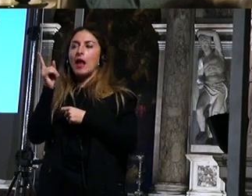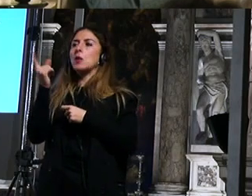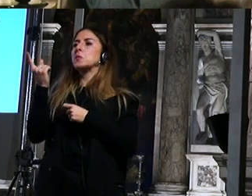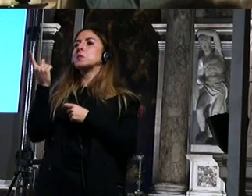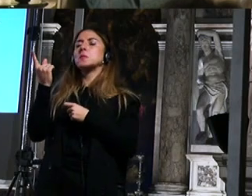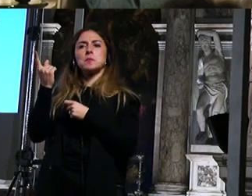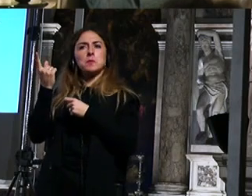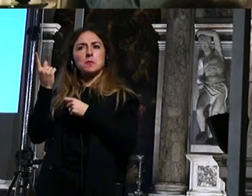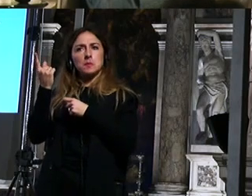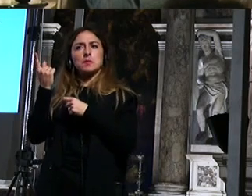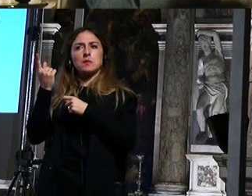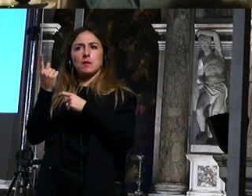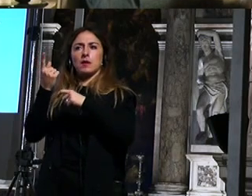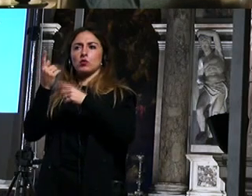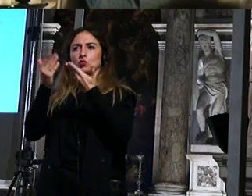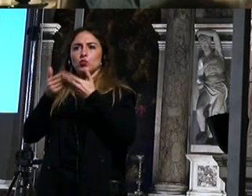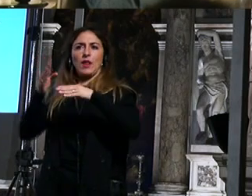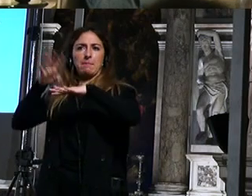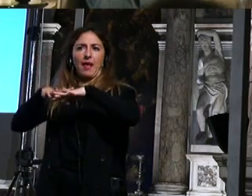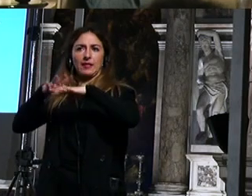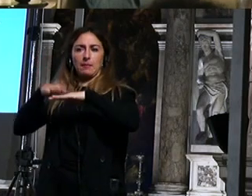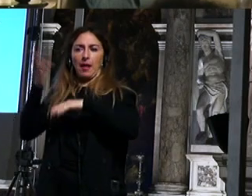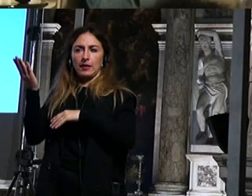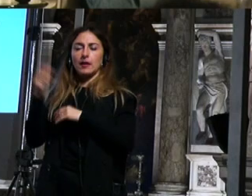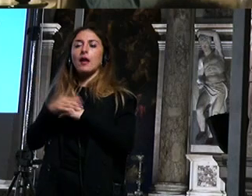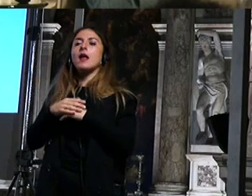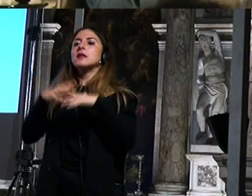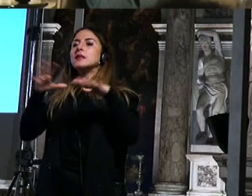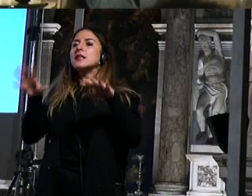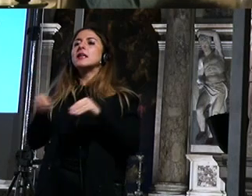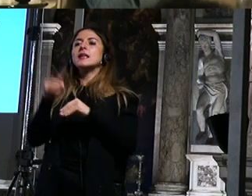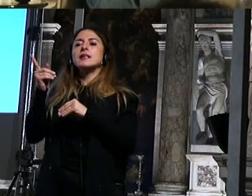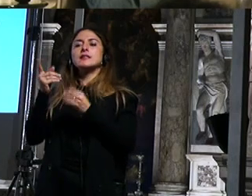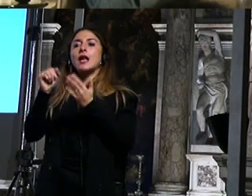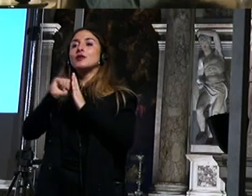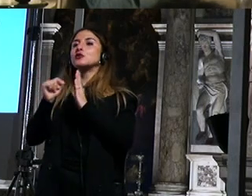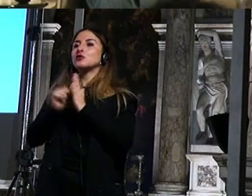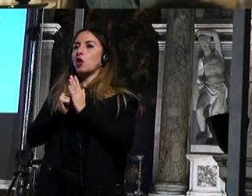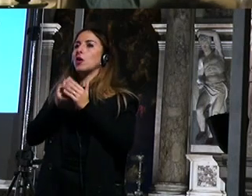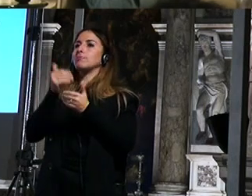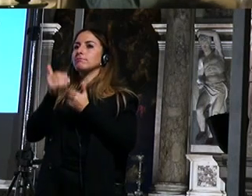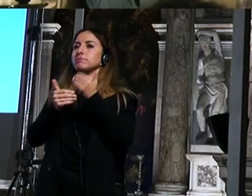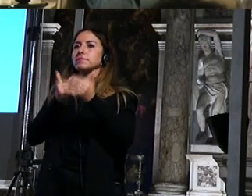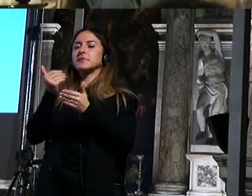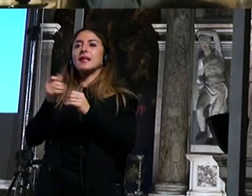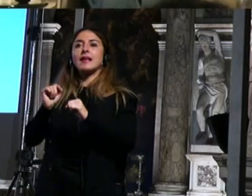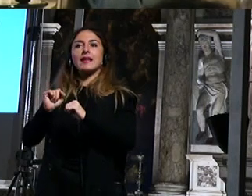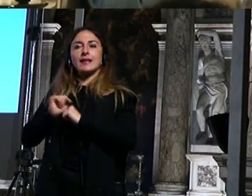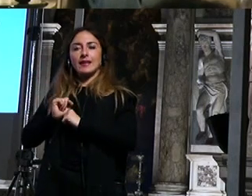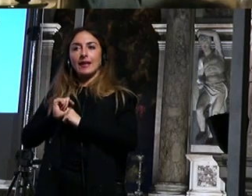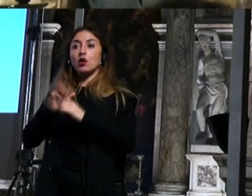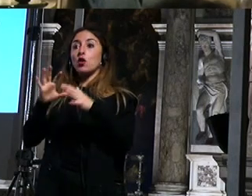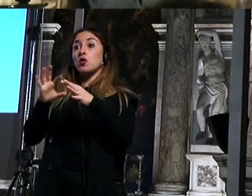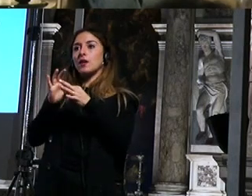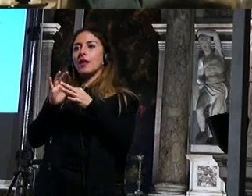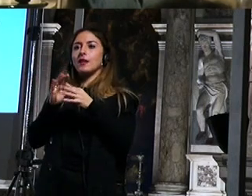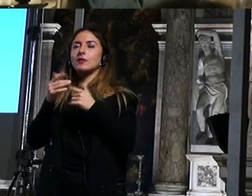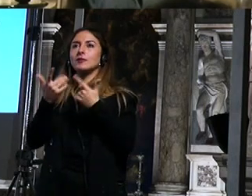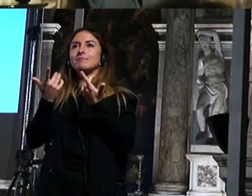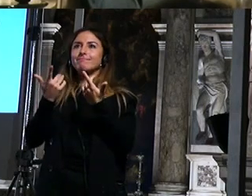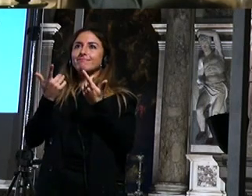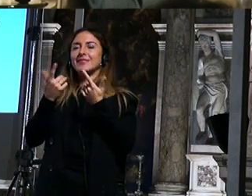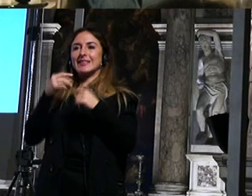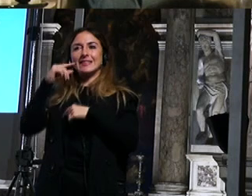it begins to be a story, I suppose, in the end, about gratitude, about the ways in which gifts are delivered to